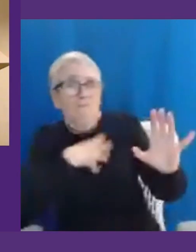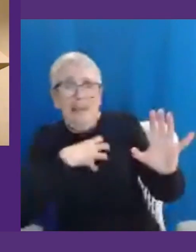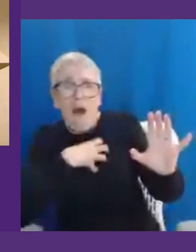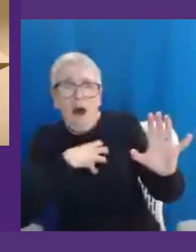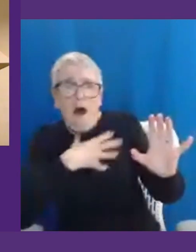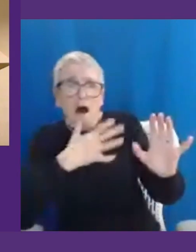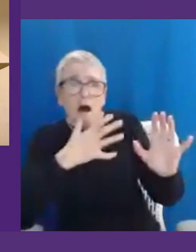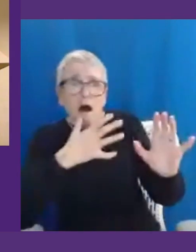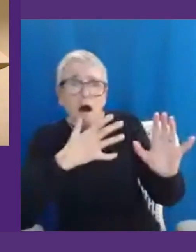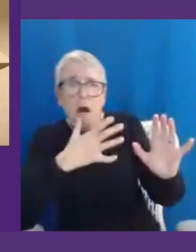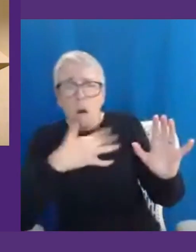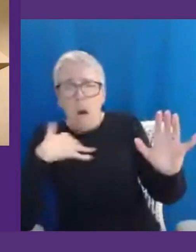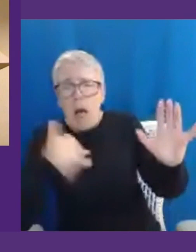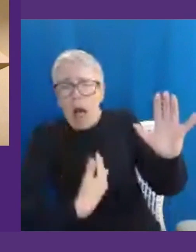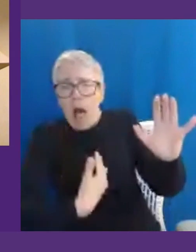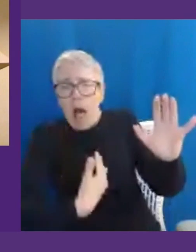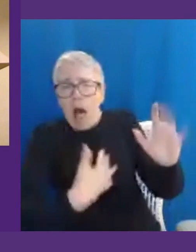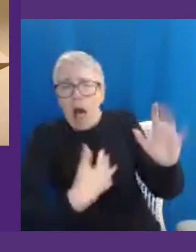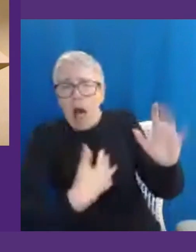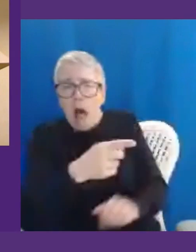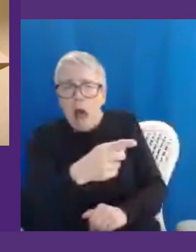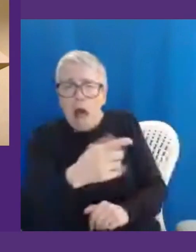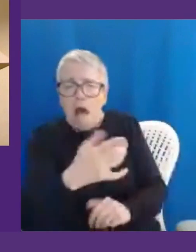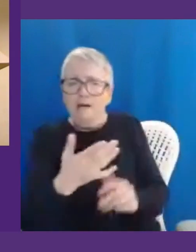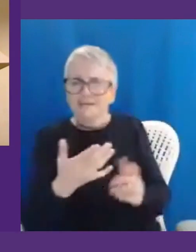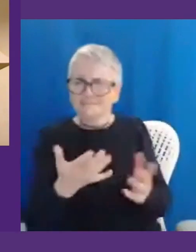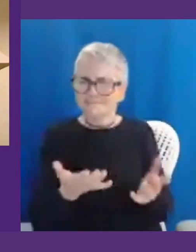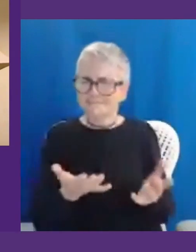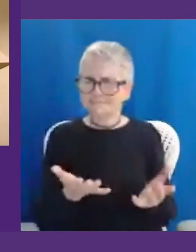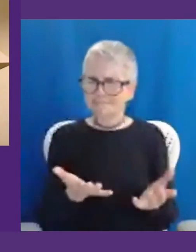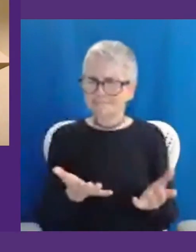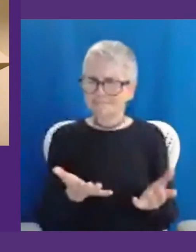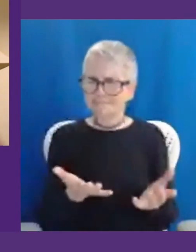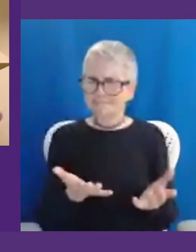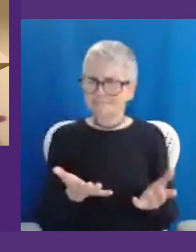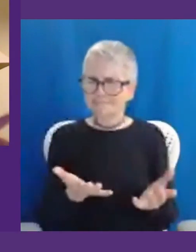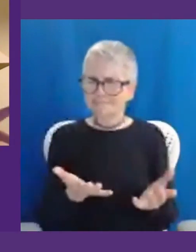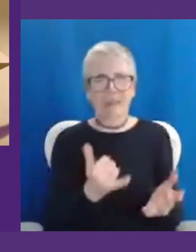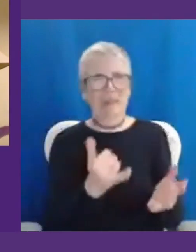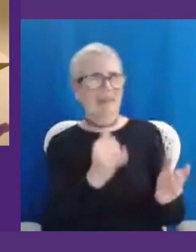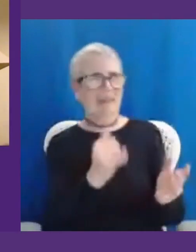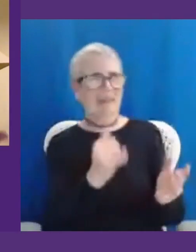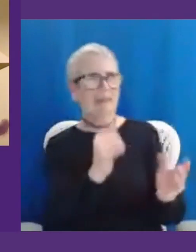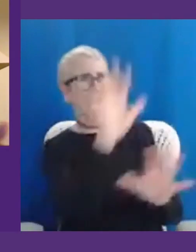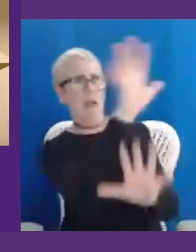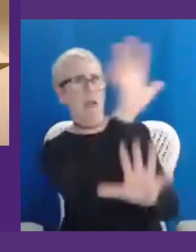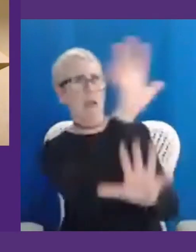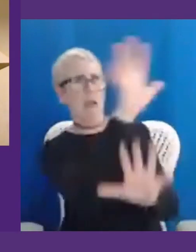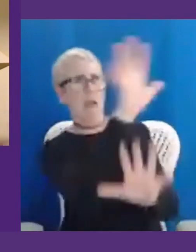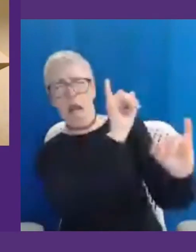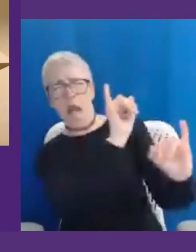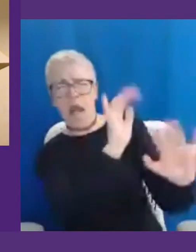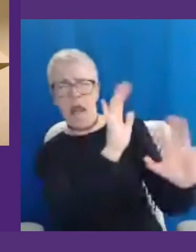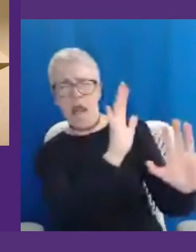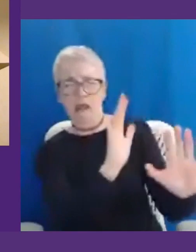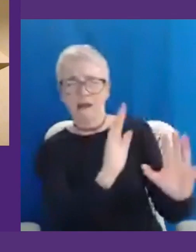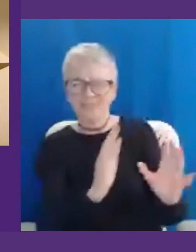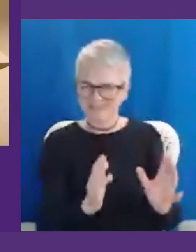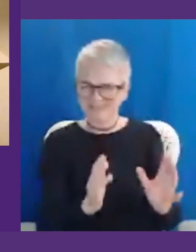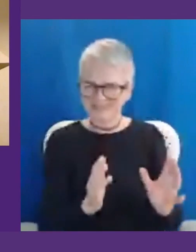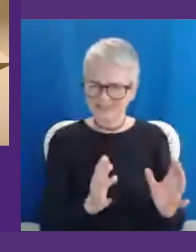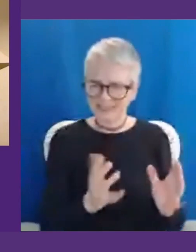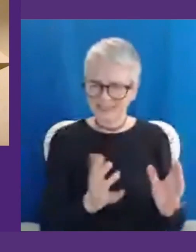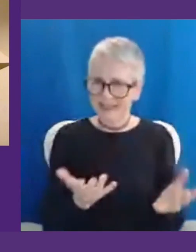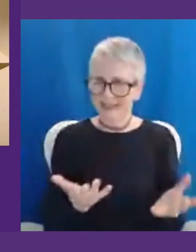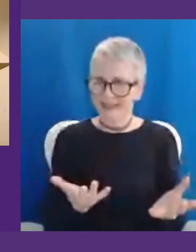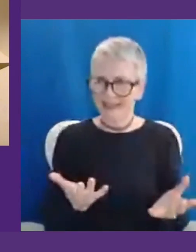disgust at the hideous impairment. And there's also a very deep assumption running